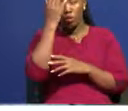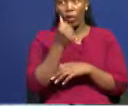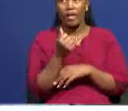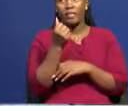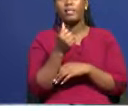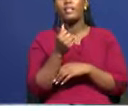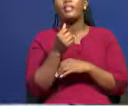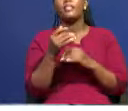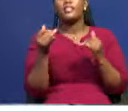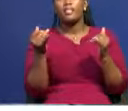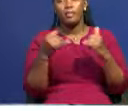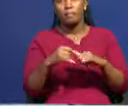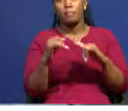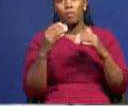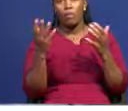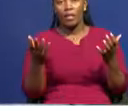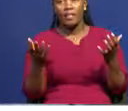to